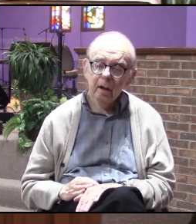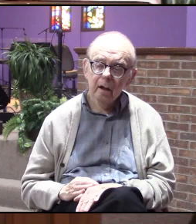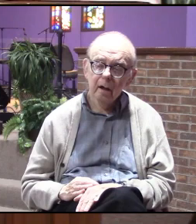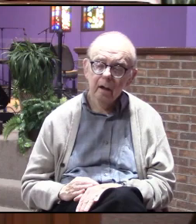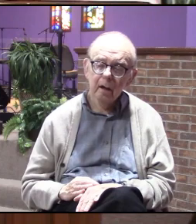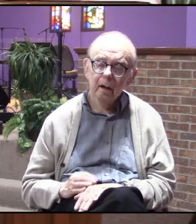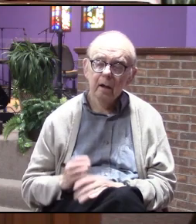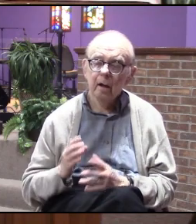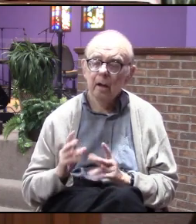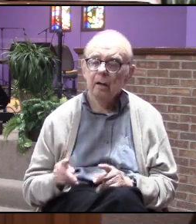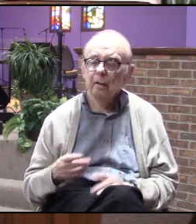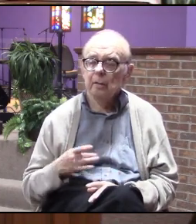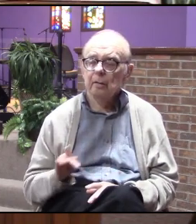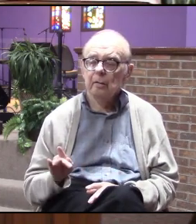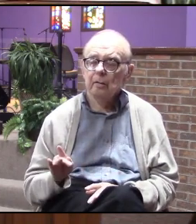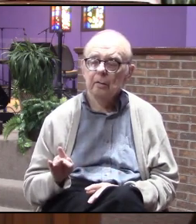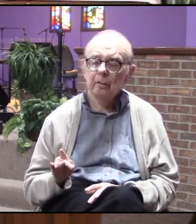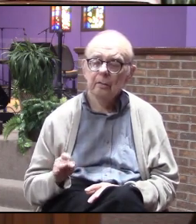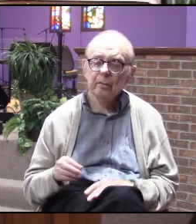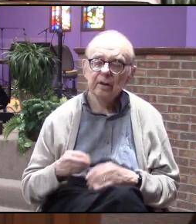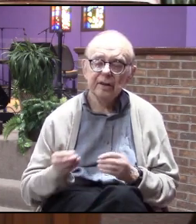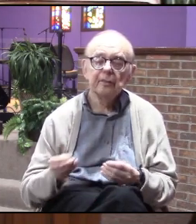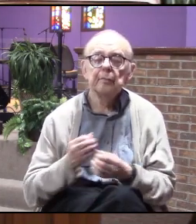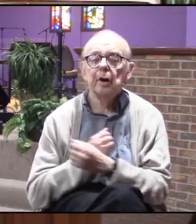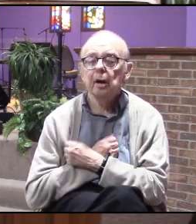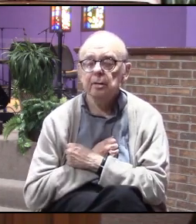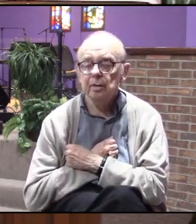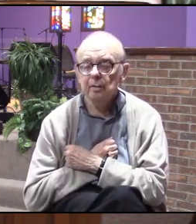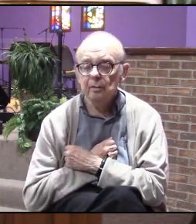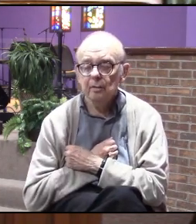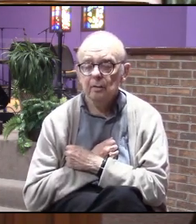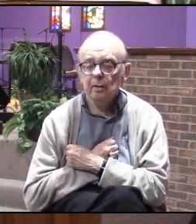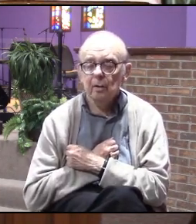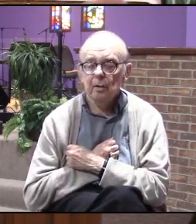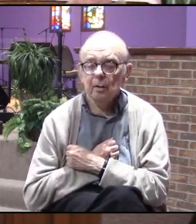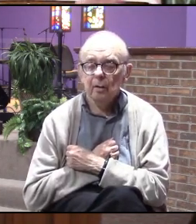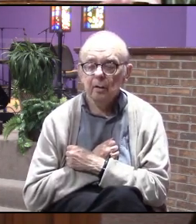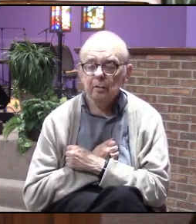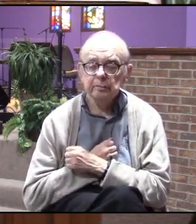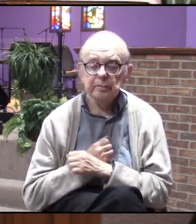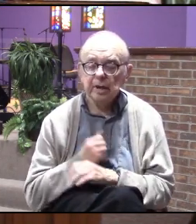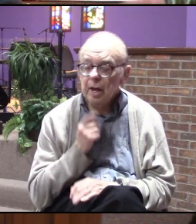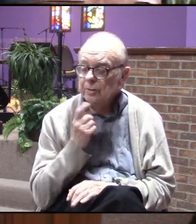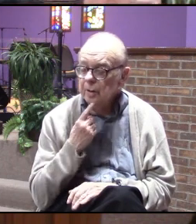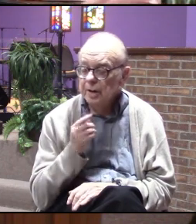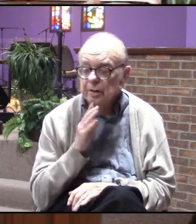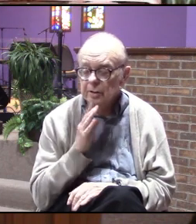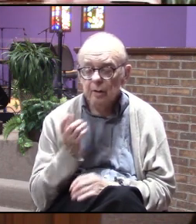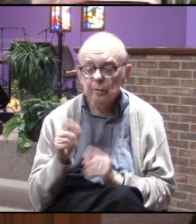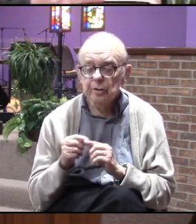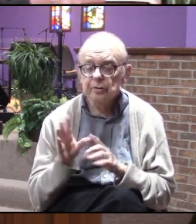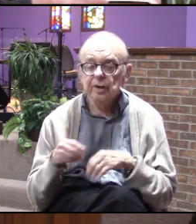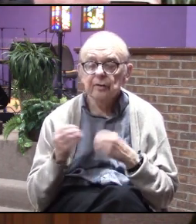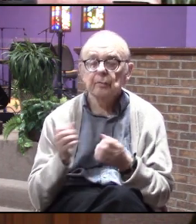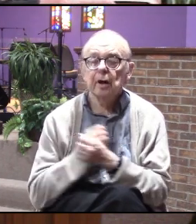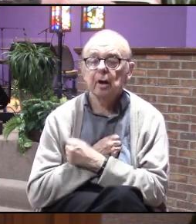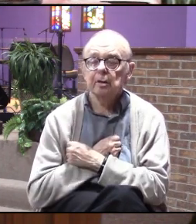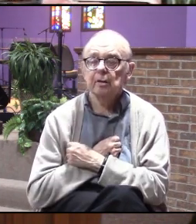Or just someone that was hurting and you just gave them a hug. You didn't even say a word. You just gave them a hug.